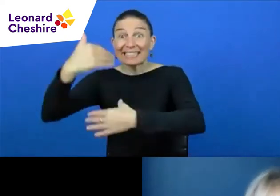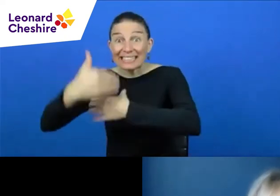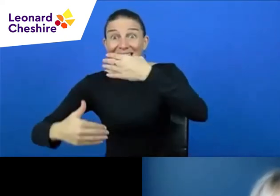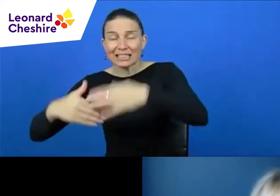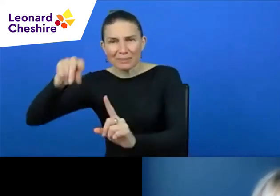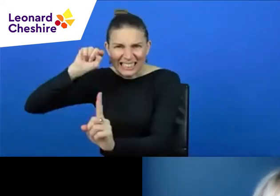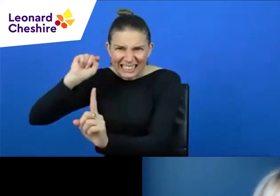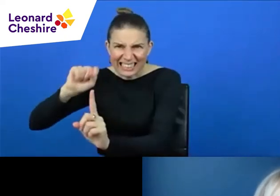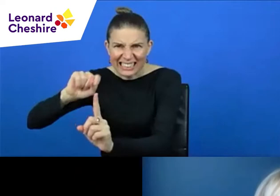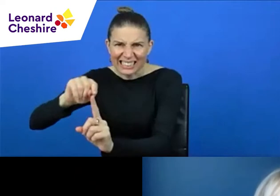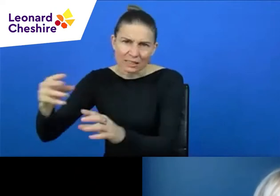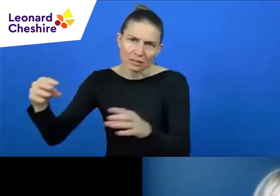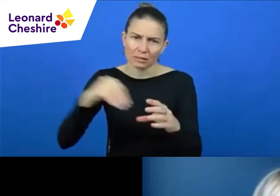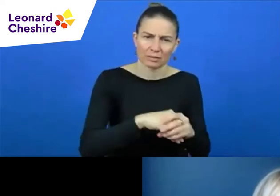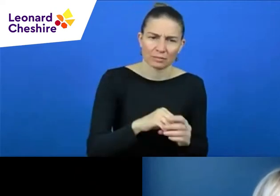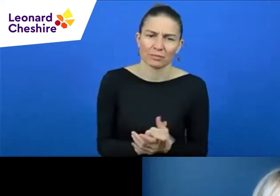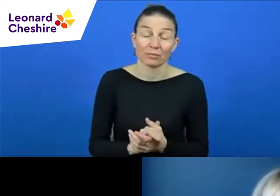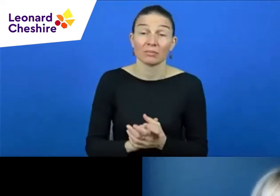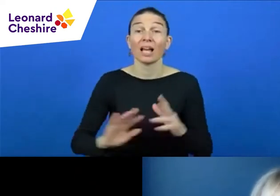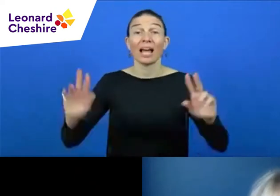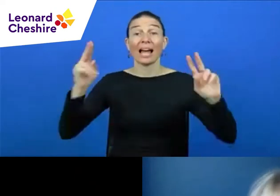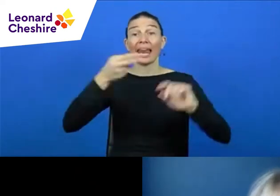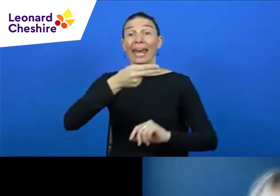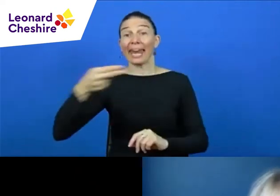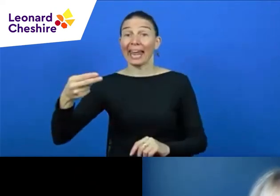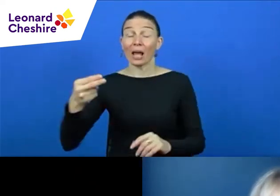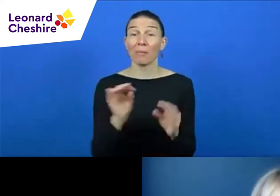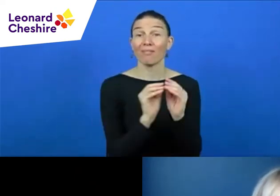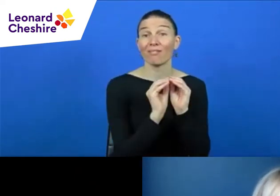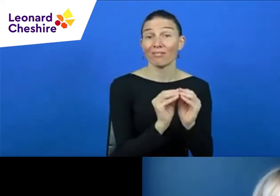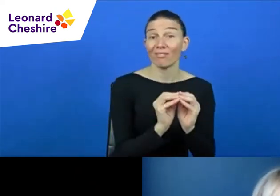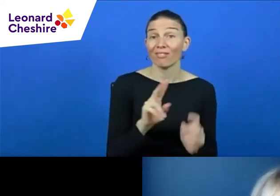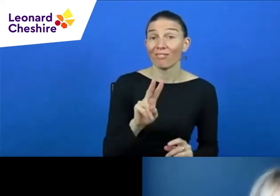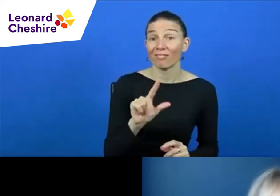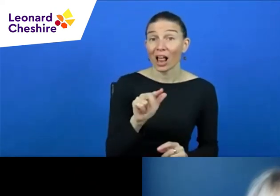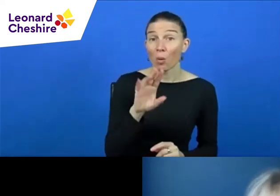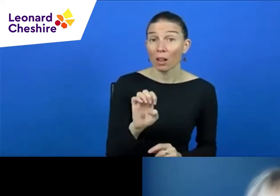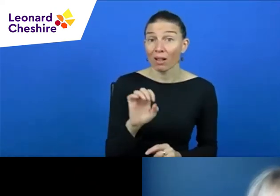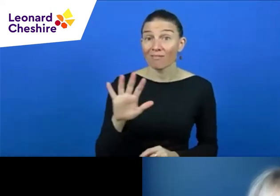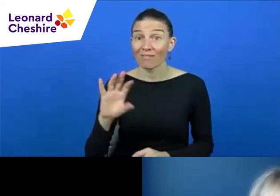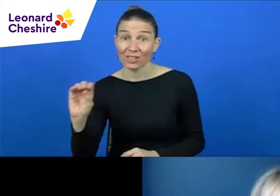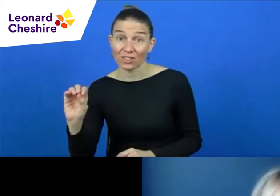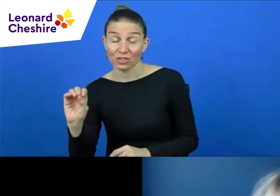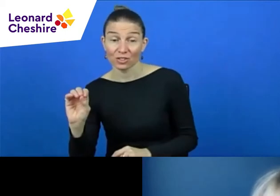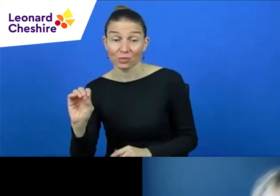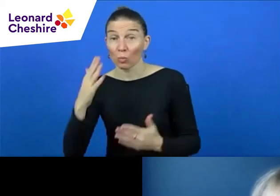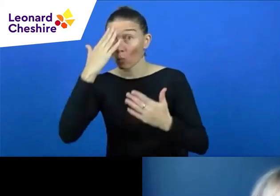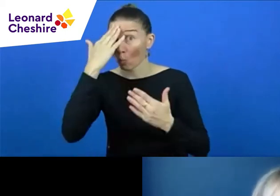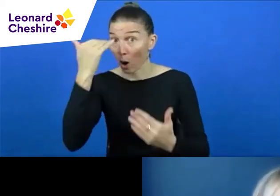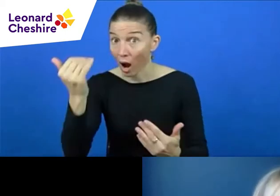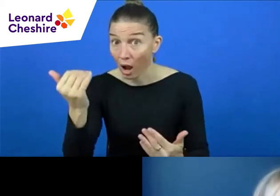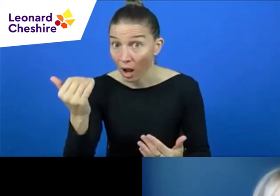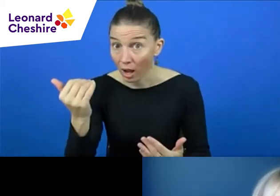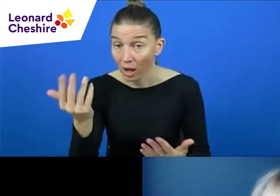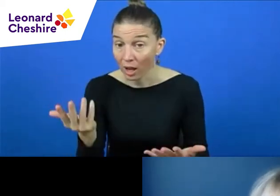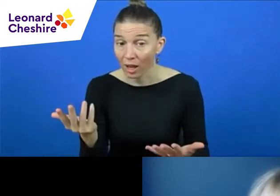it was called the Valuable 500 is because we knew the only way that we could potentially achieve this was